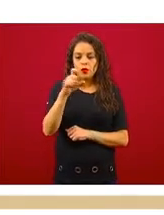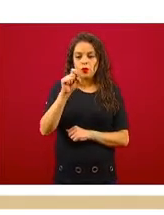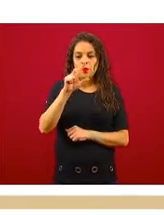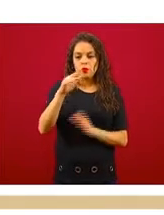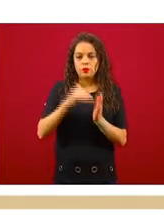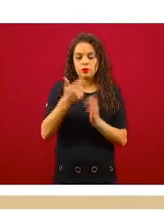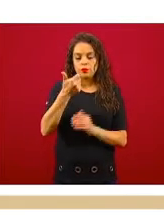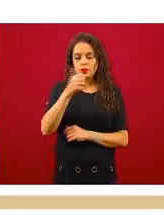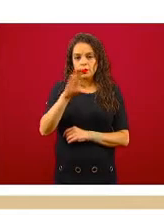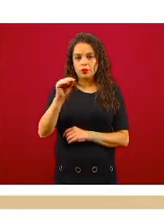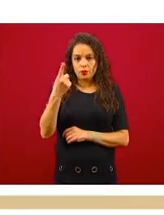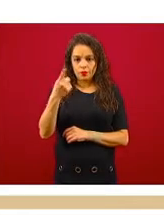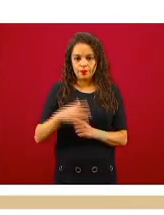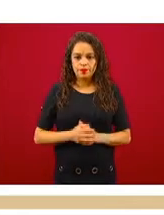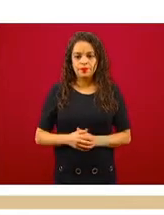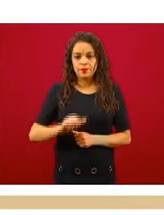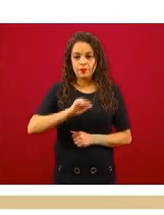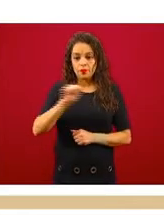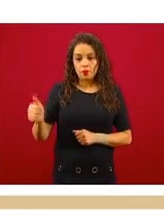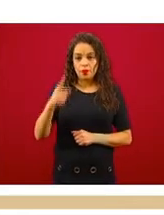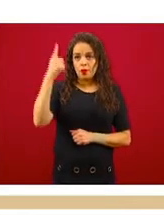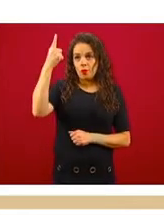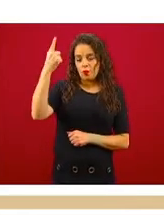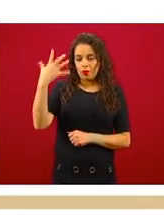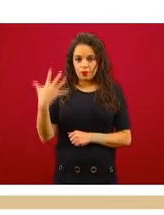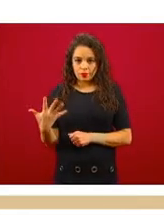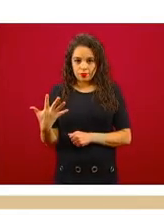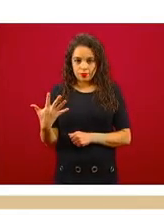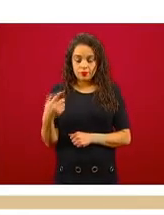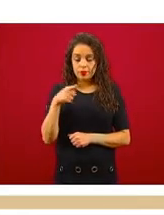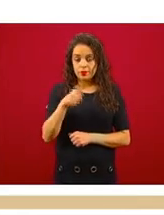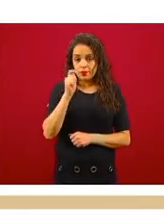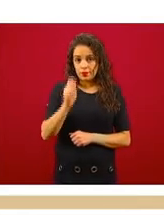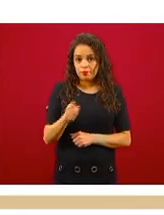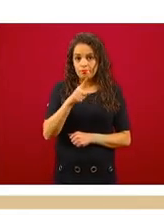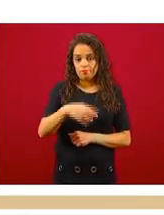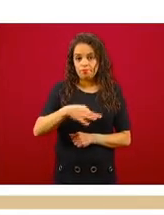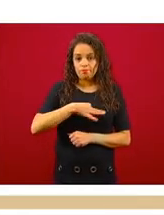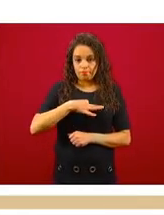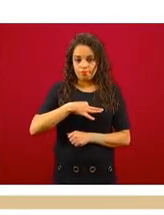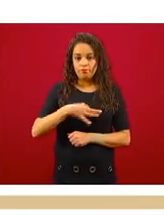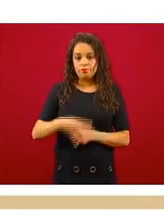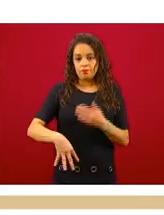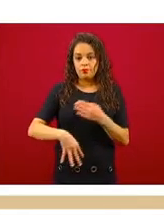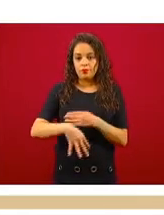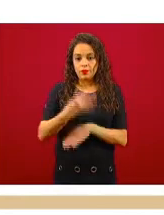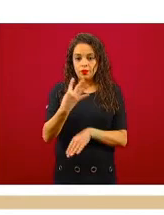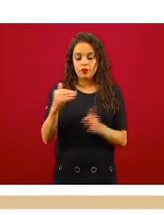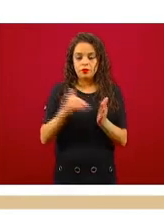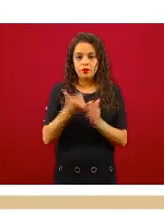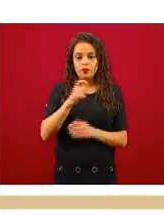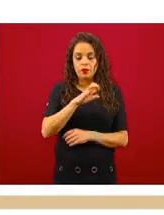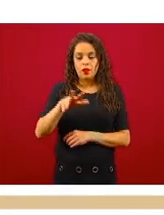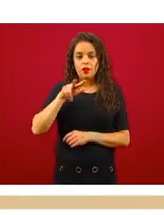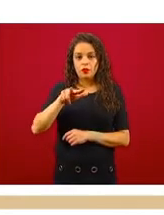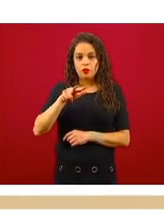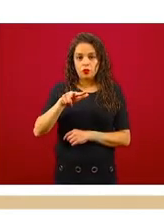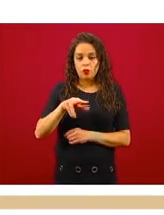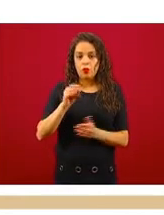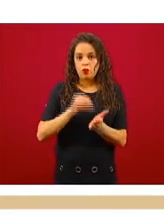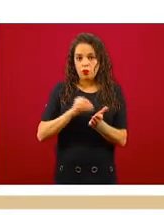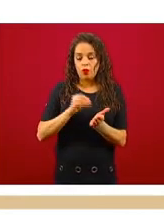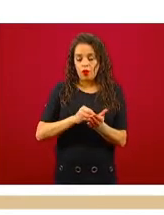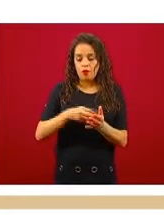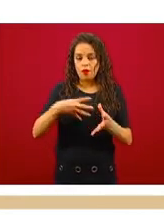128,691 people who tested negative. And in terms of the active epidemic, in Mexico represents about a